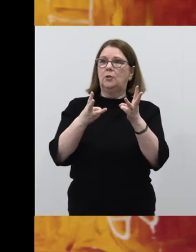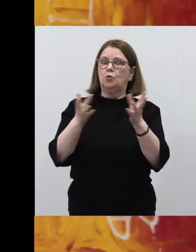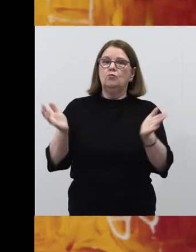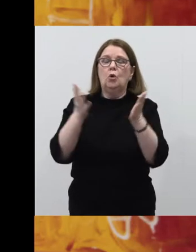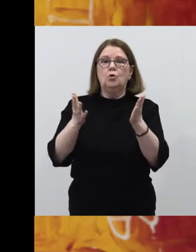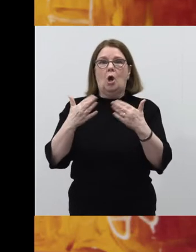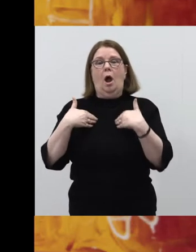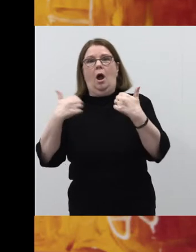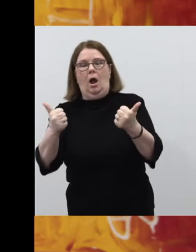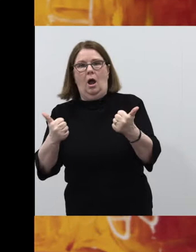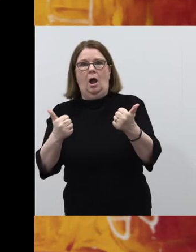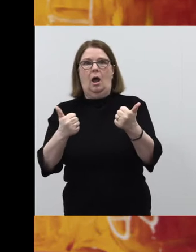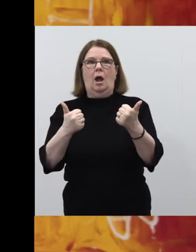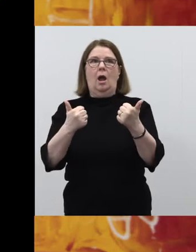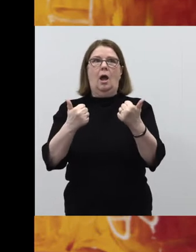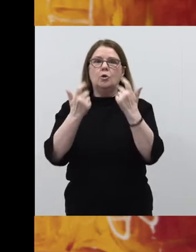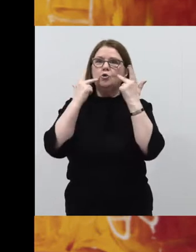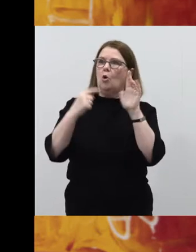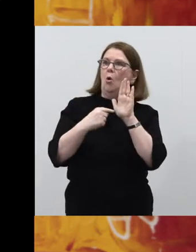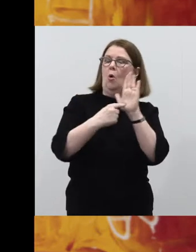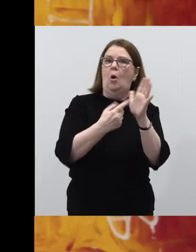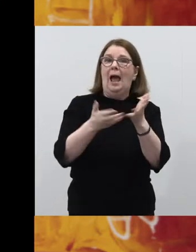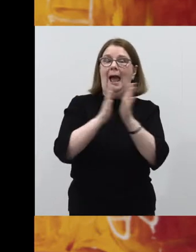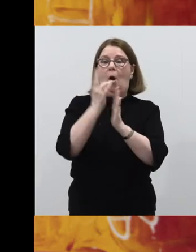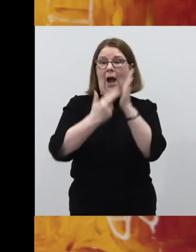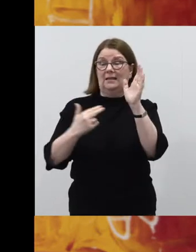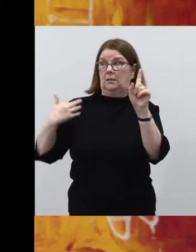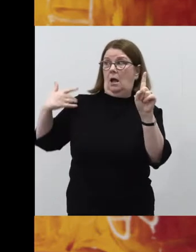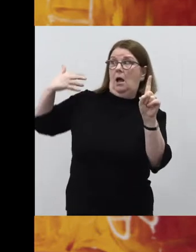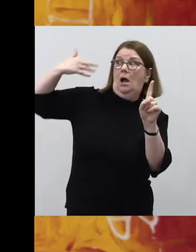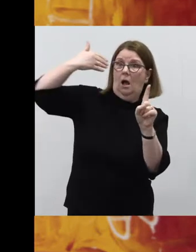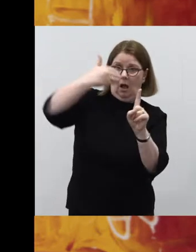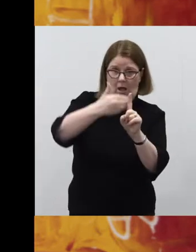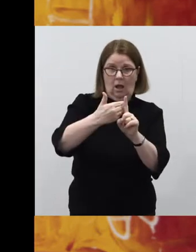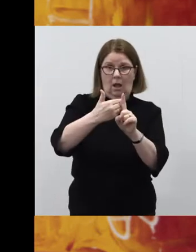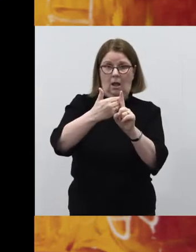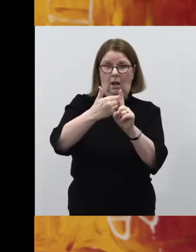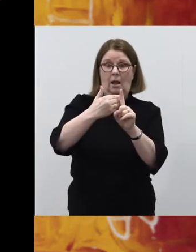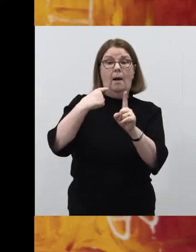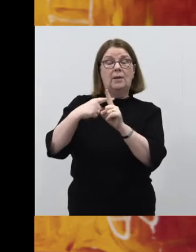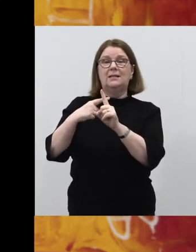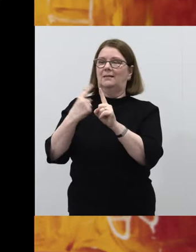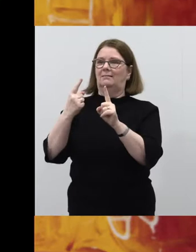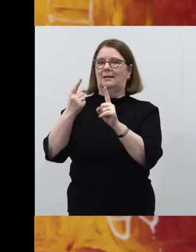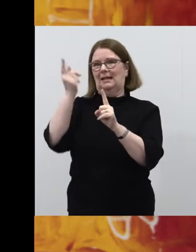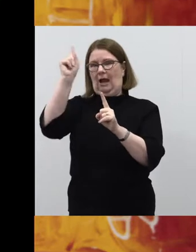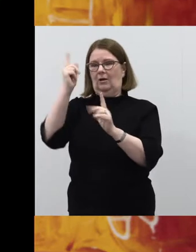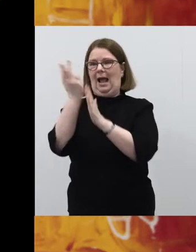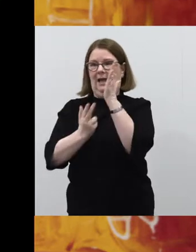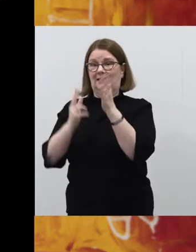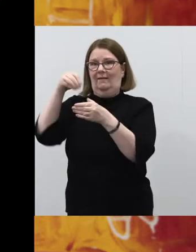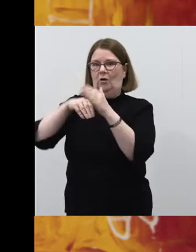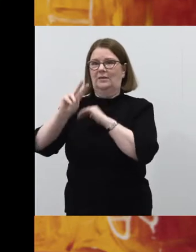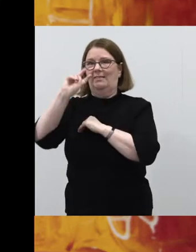and to document how artists across the centuries, including those participating in the dark side, have engaged their